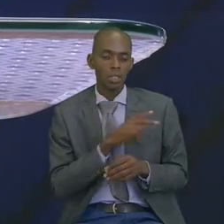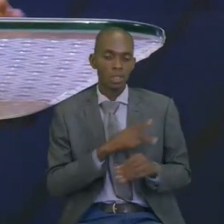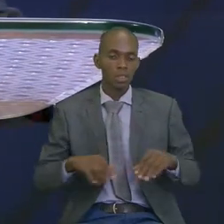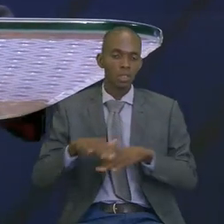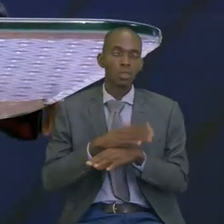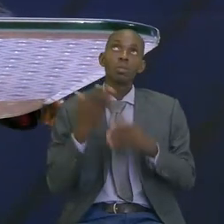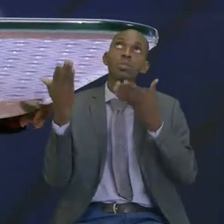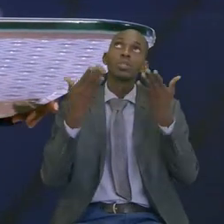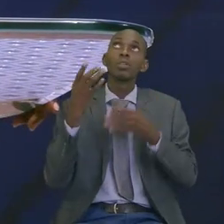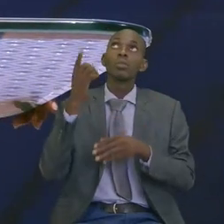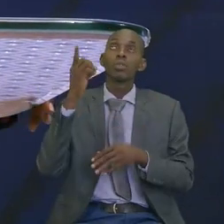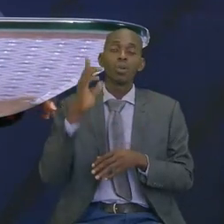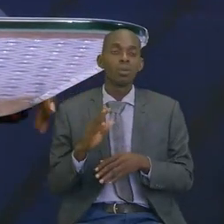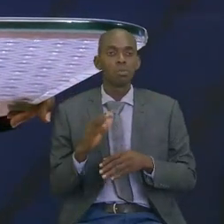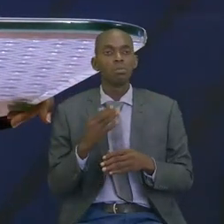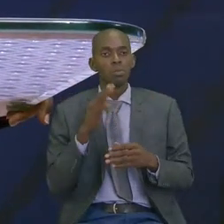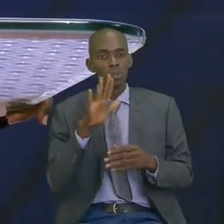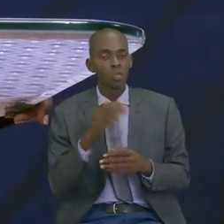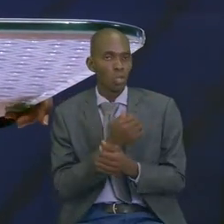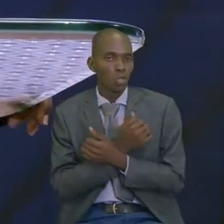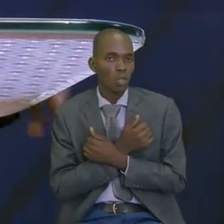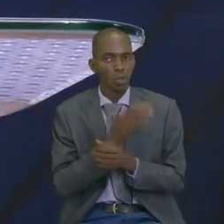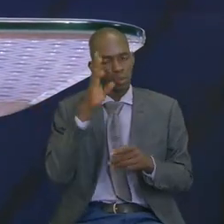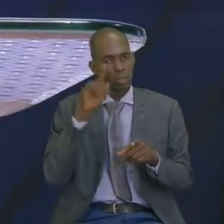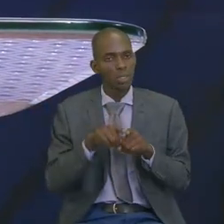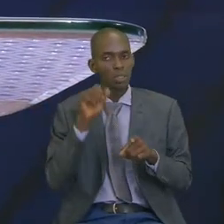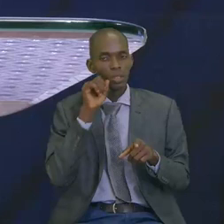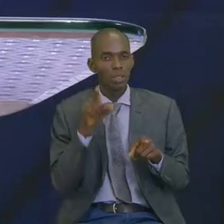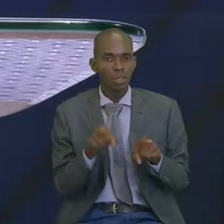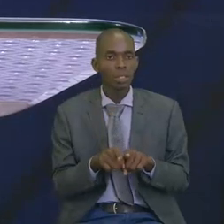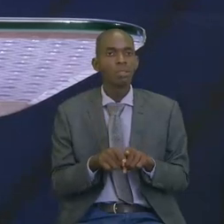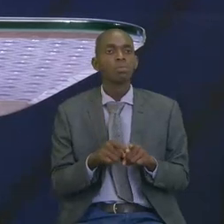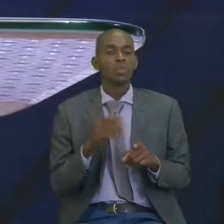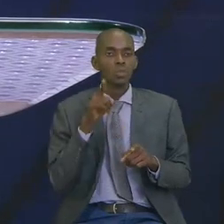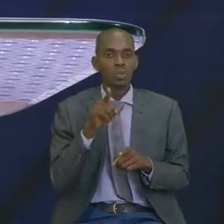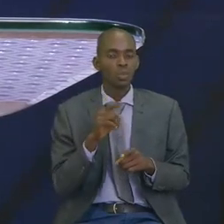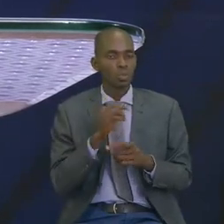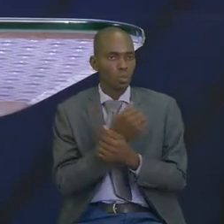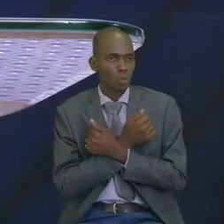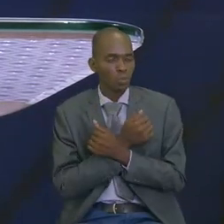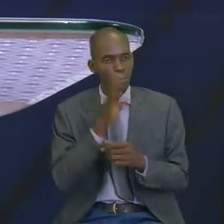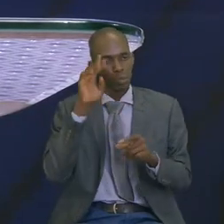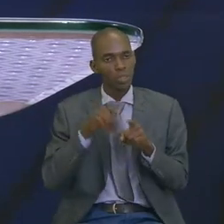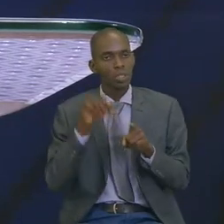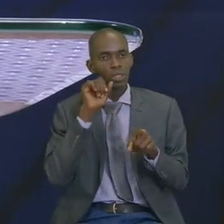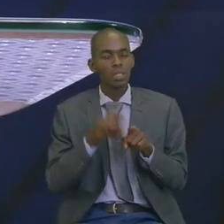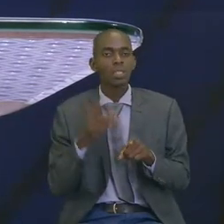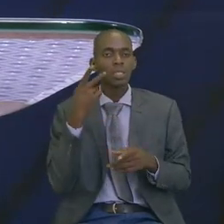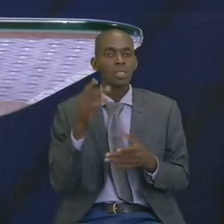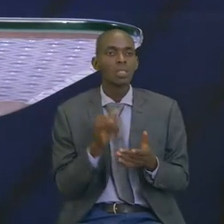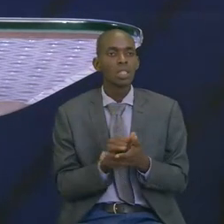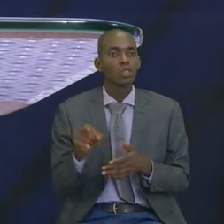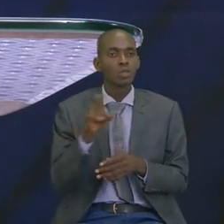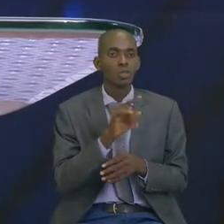the Lord, wherefore beloved, you are called a brother, you are called a sister, wherefore beloved, seeing that ye look